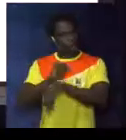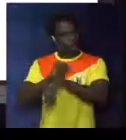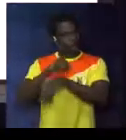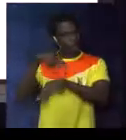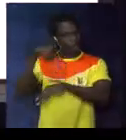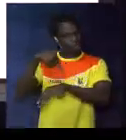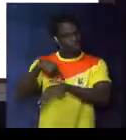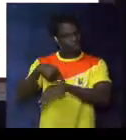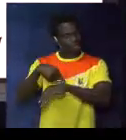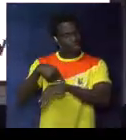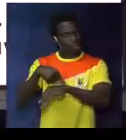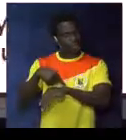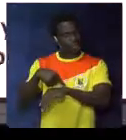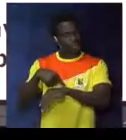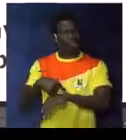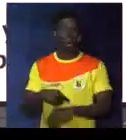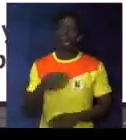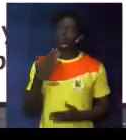Homework time.